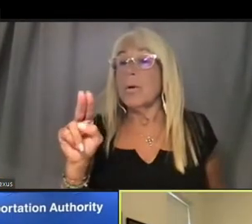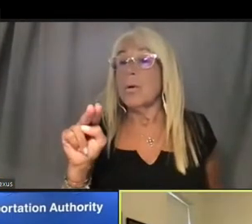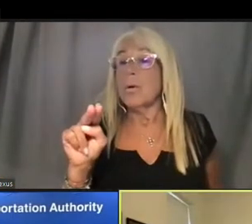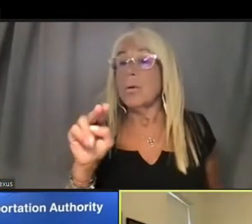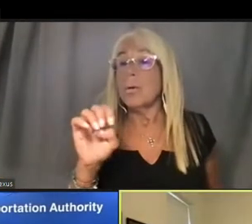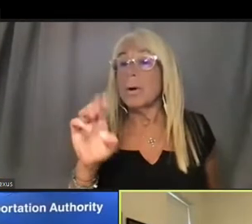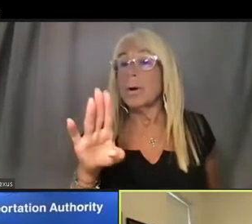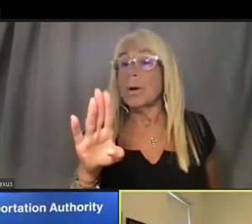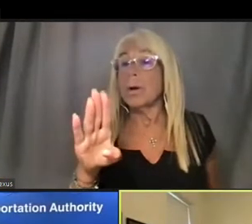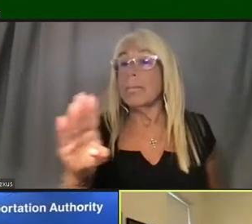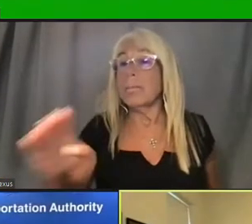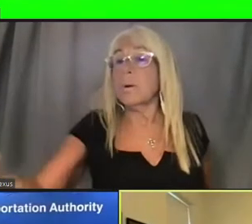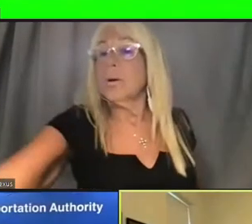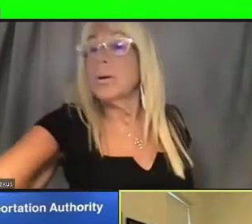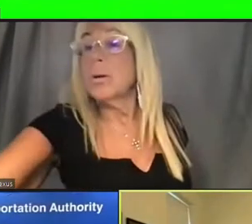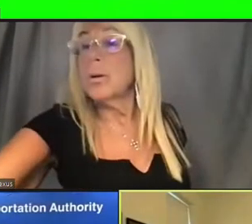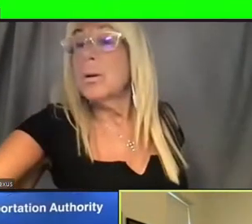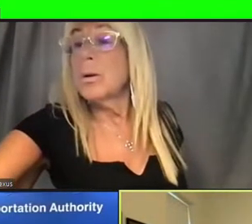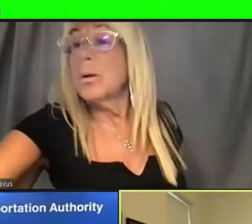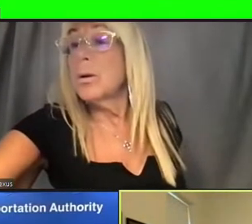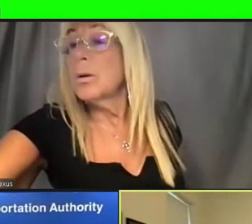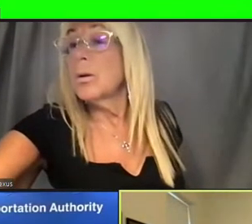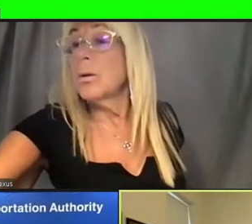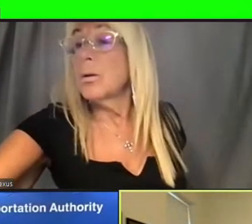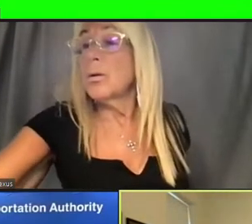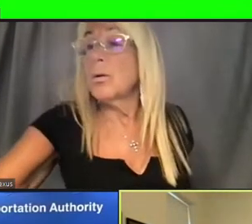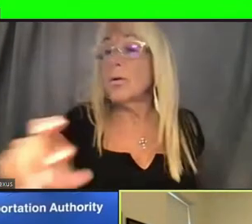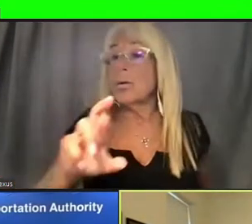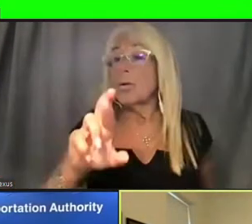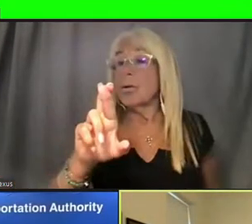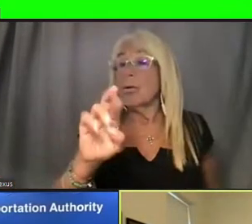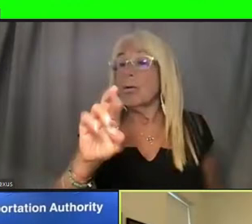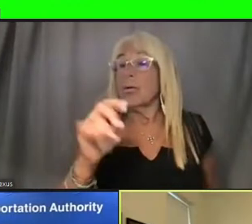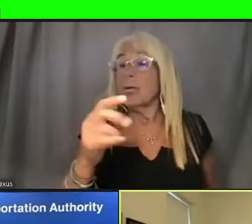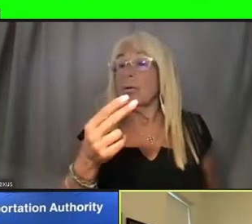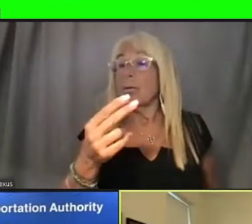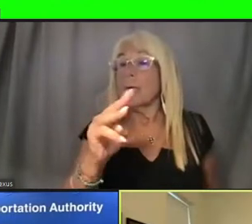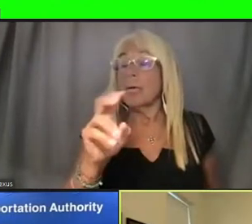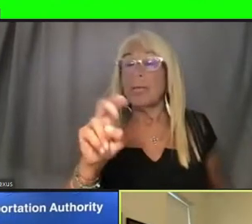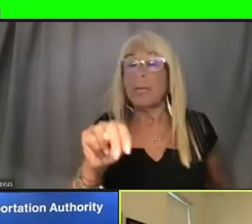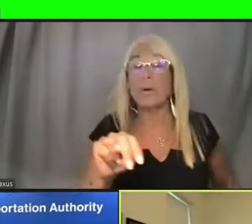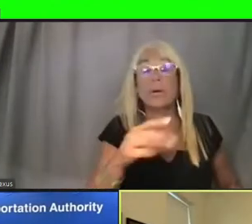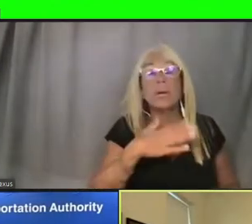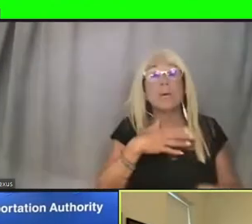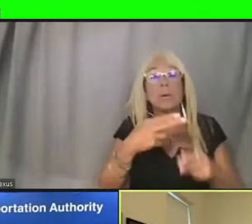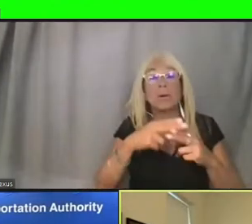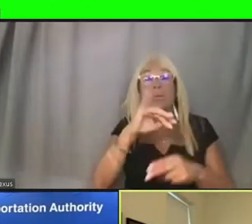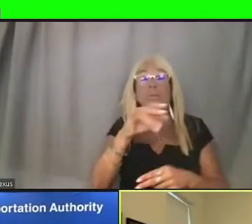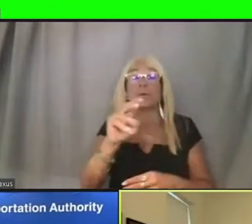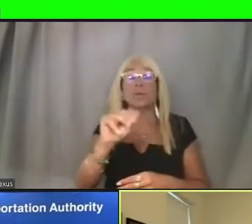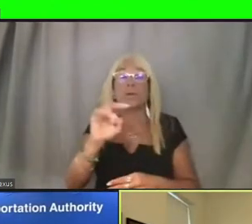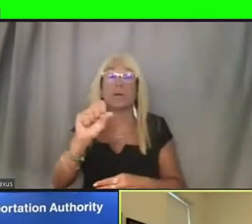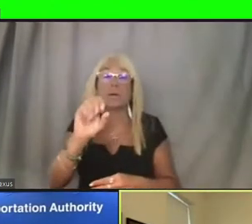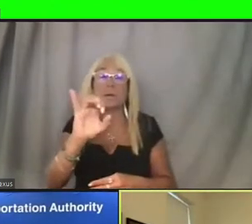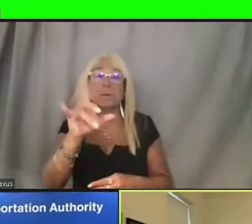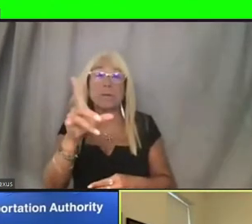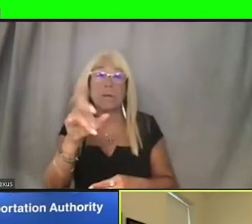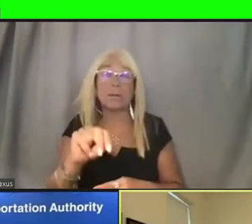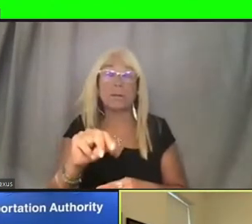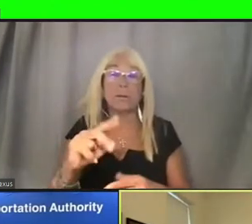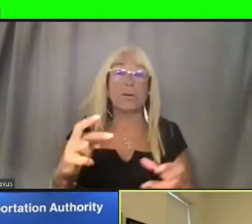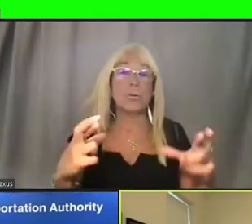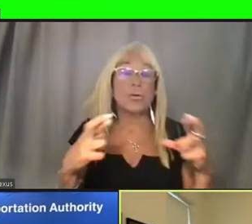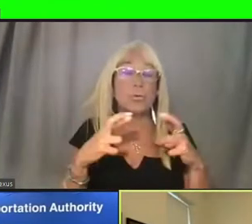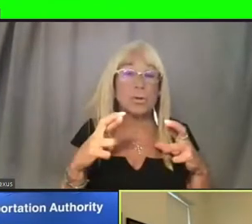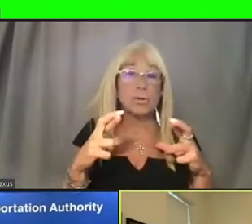thank you for giving me the opportunity to speak today my name is Jane Selden I'm a retired educator a long time resident of the